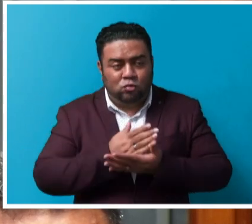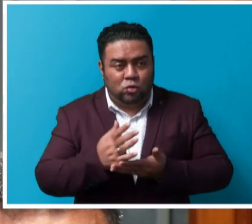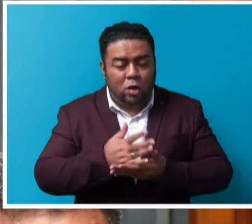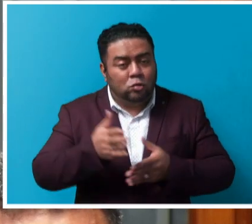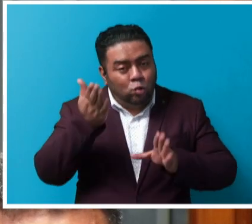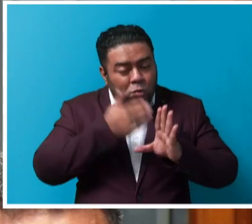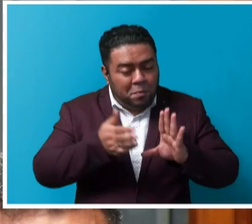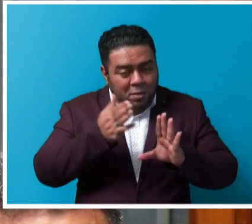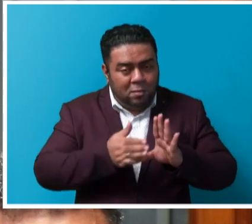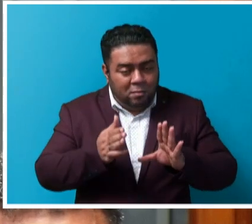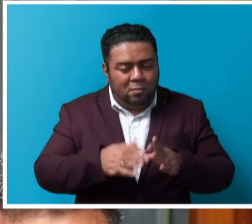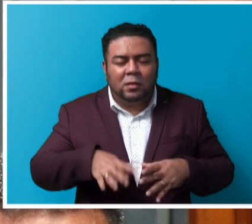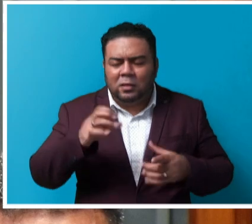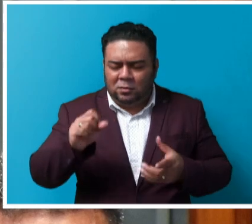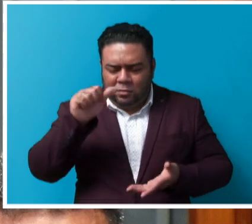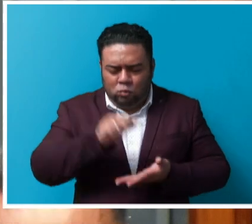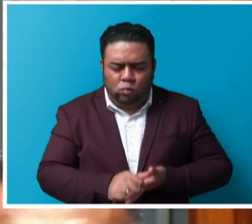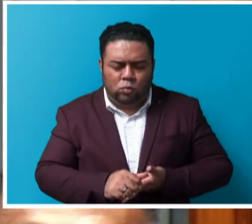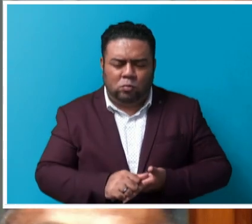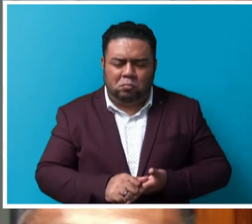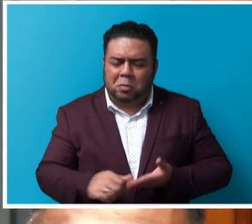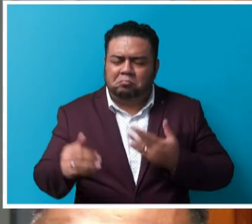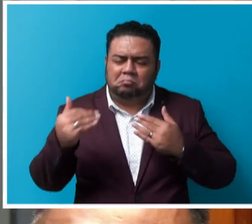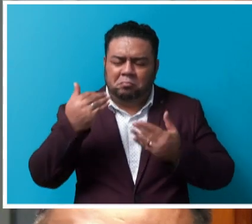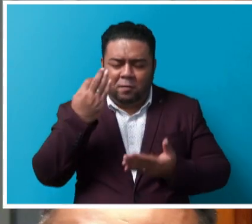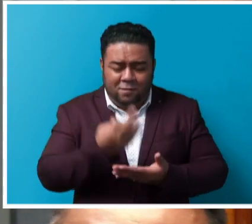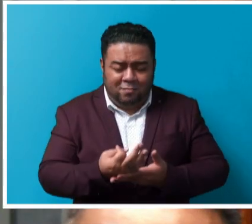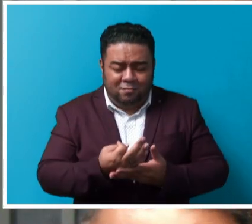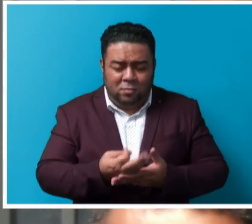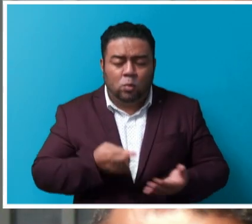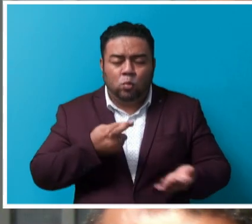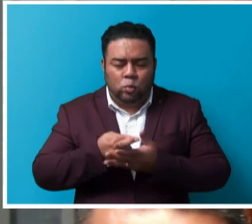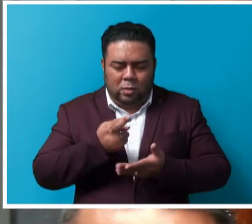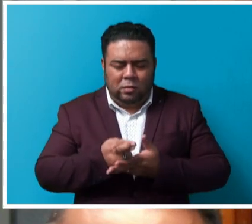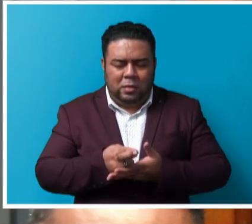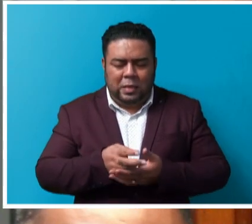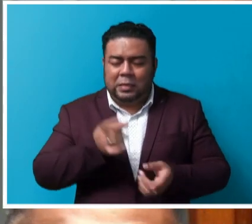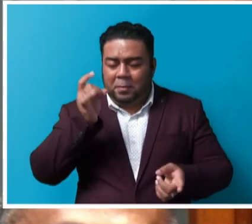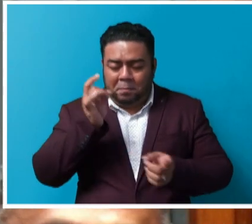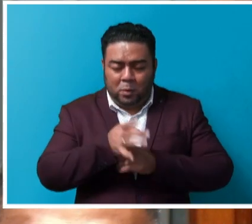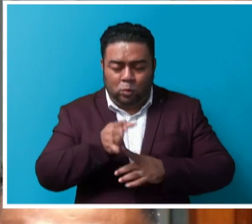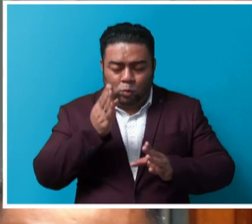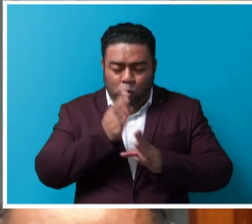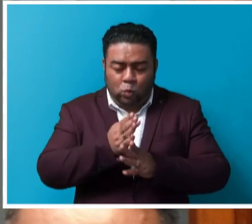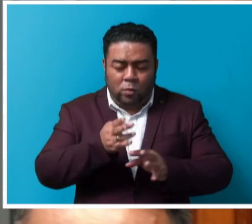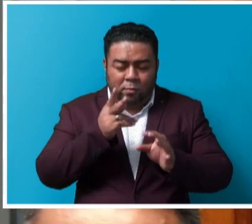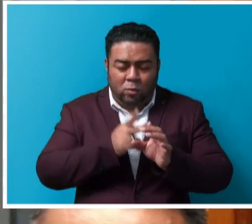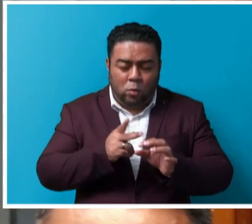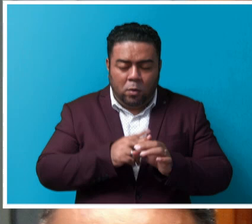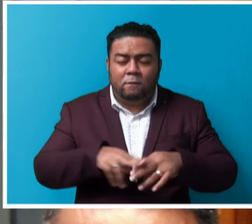media is accurate and reflects the reality and is intended for the common